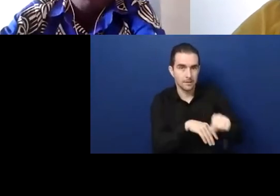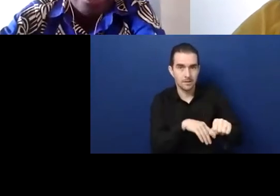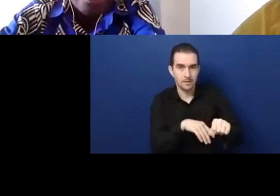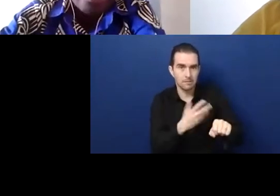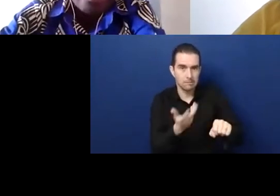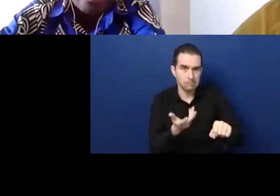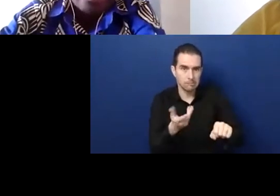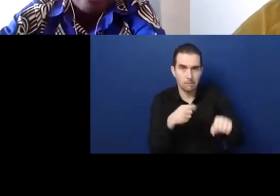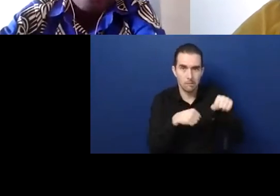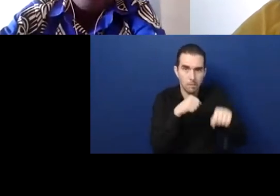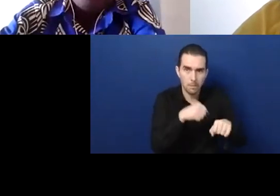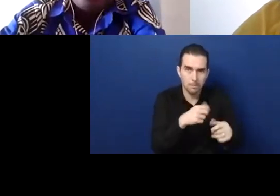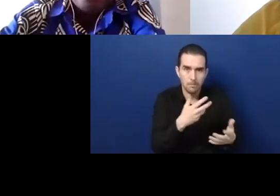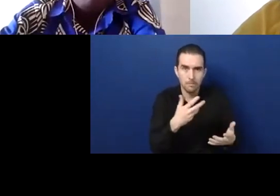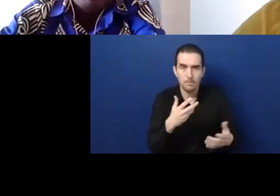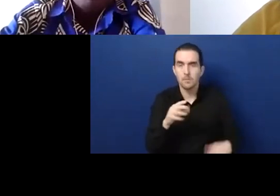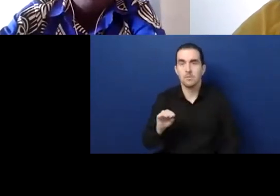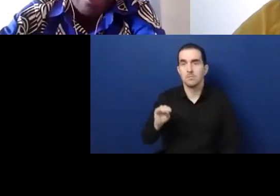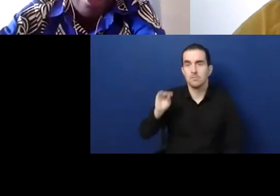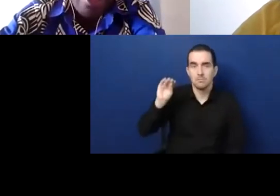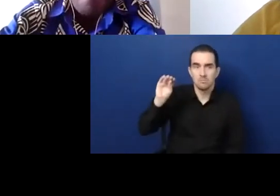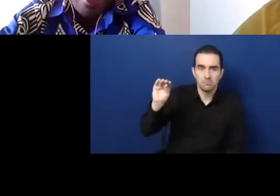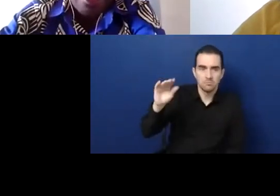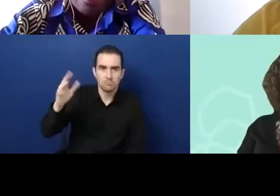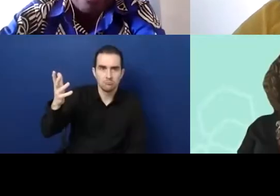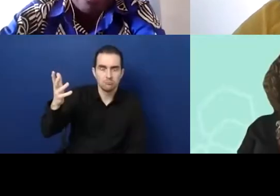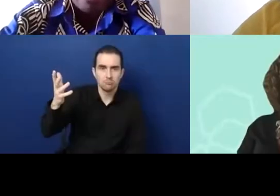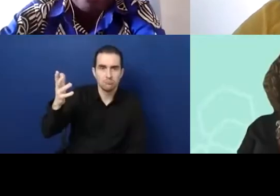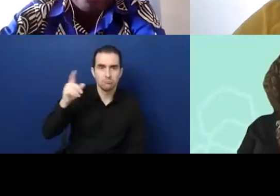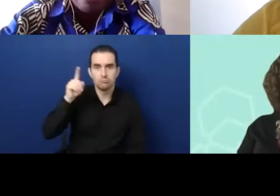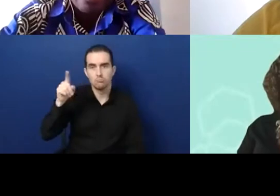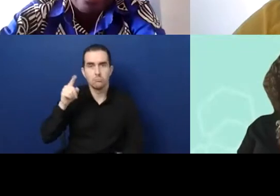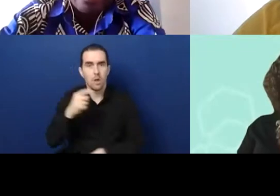for free. So we need some bit of